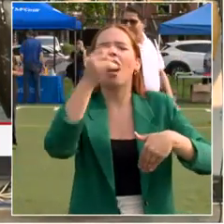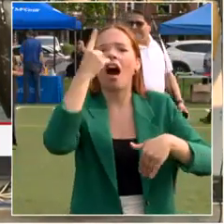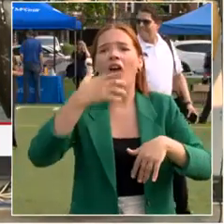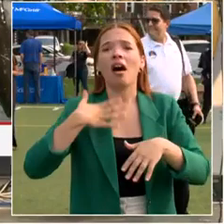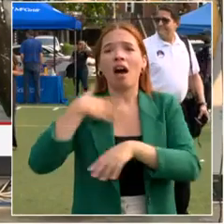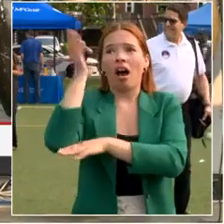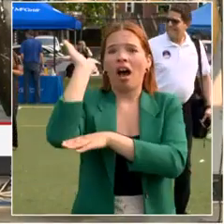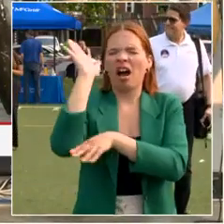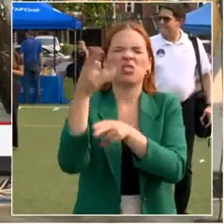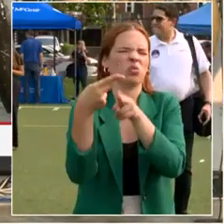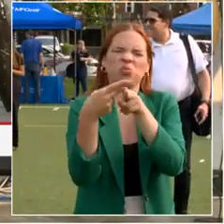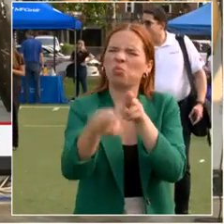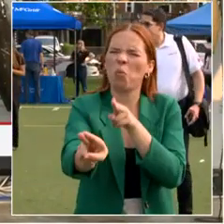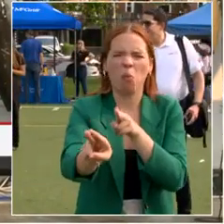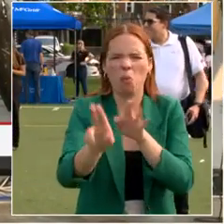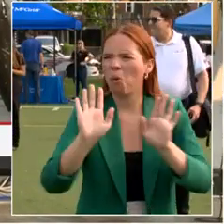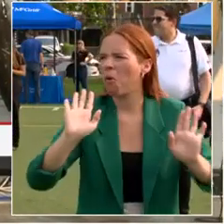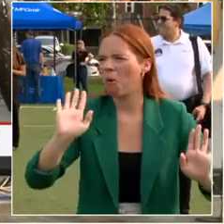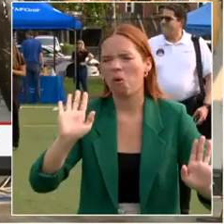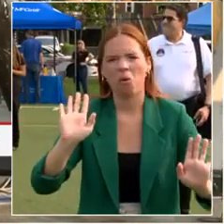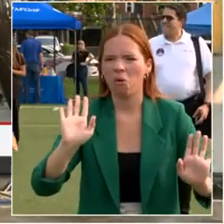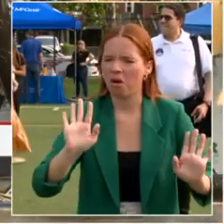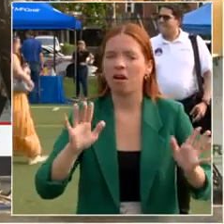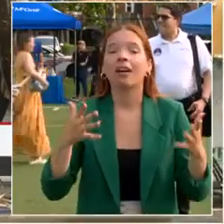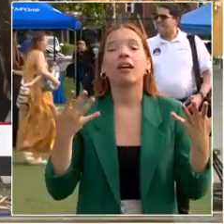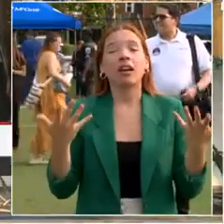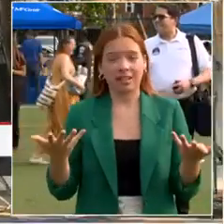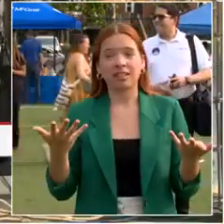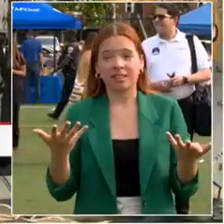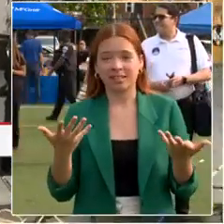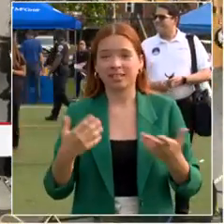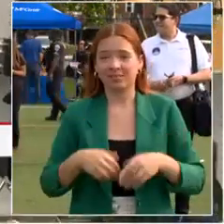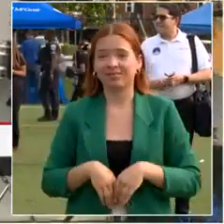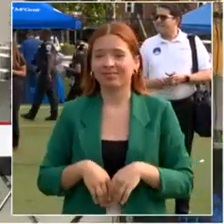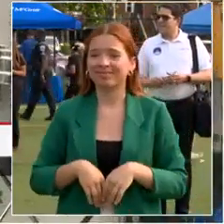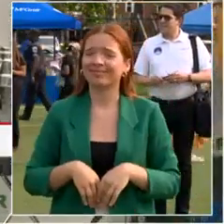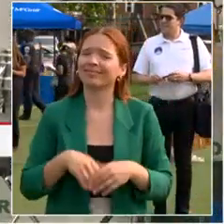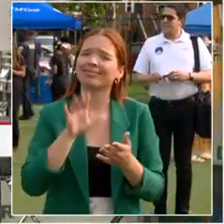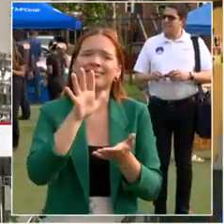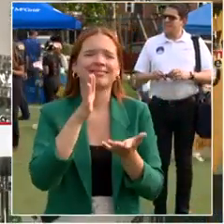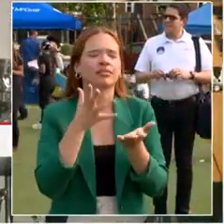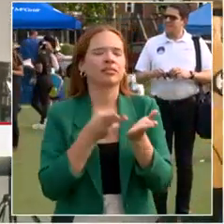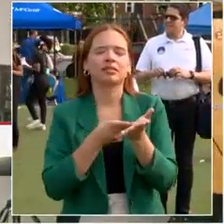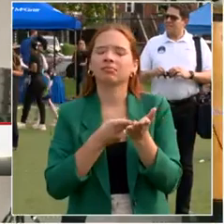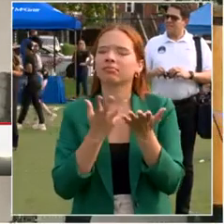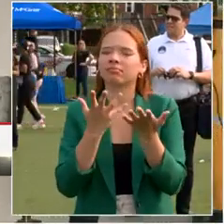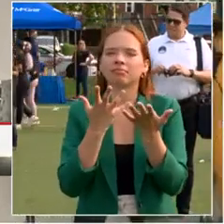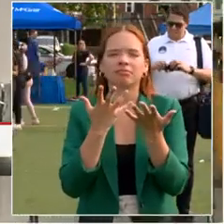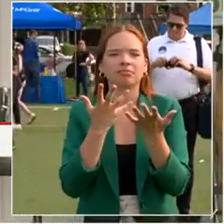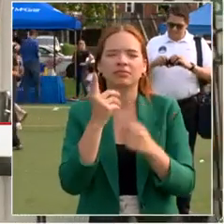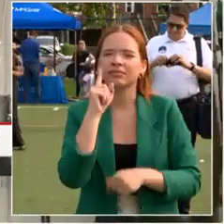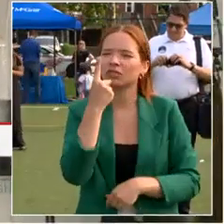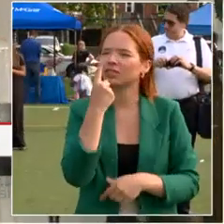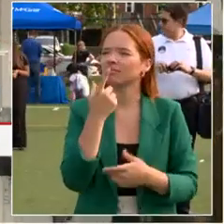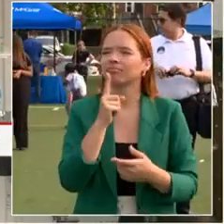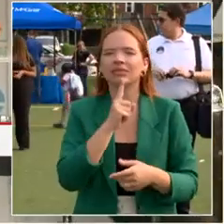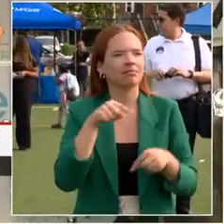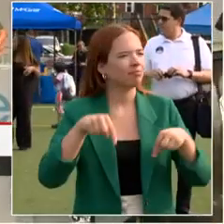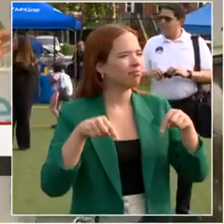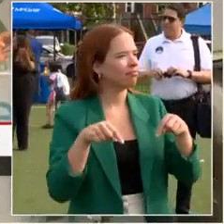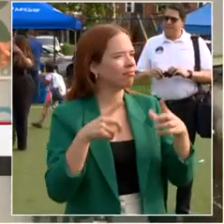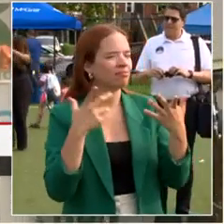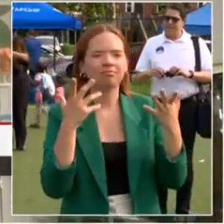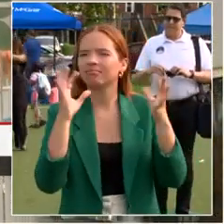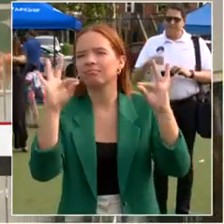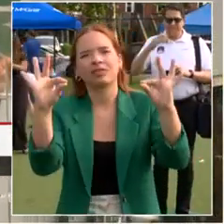down. I just want to say it's great to be out here. I'm glad the weather cooperated this year as opposed to last